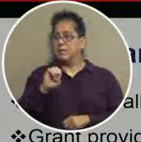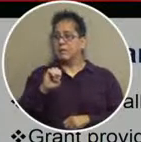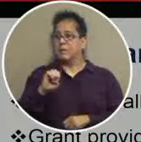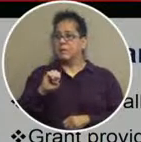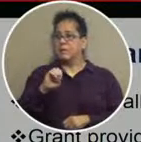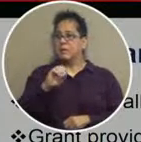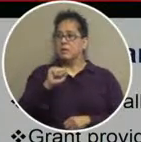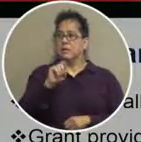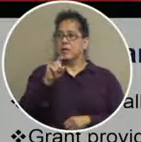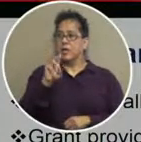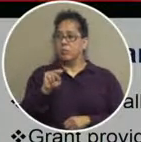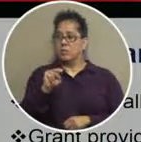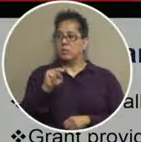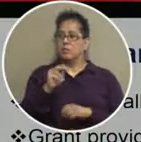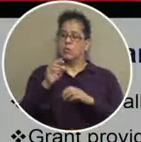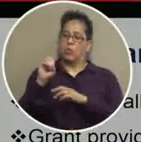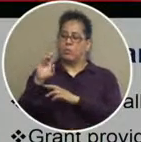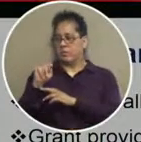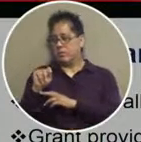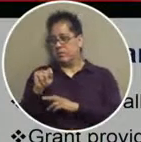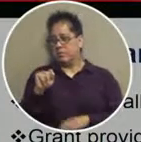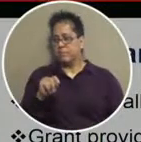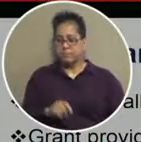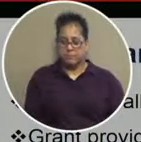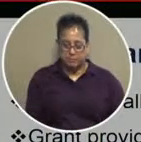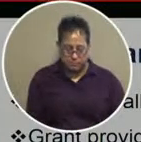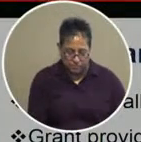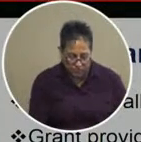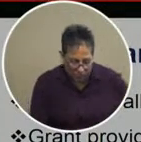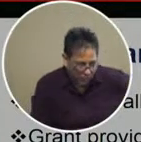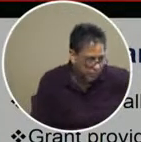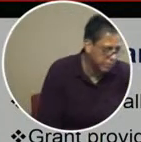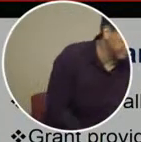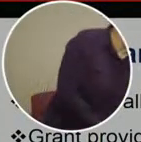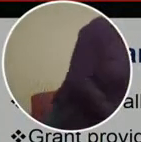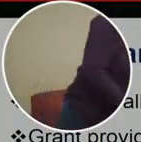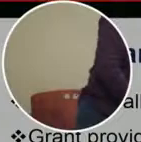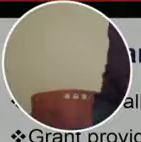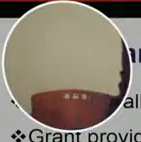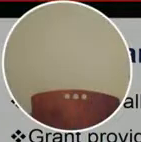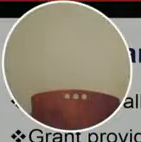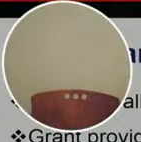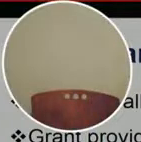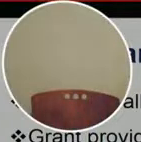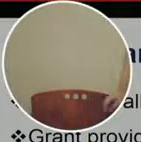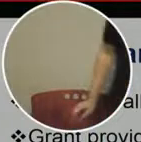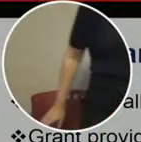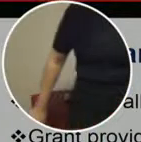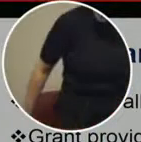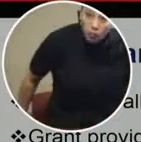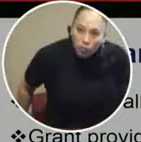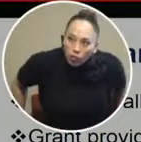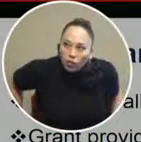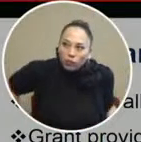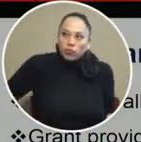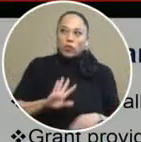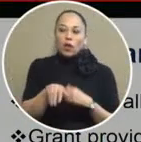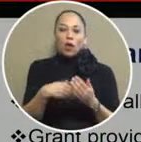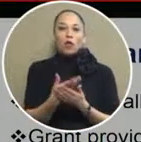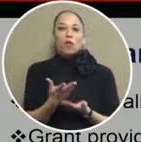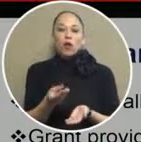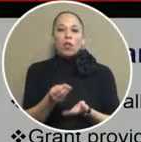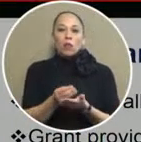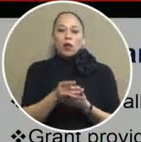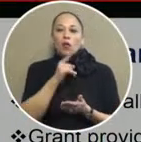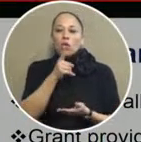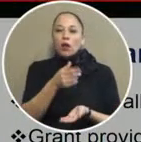some administrative and overtime hours. So all of these different pots of money really, really helped go towards the response efforts. I